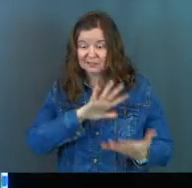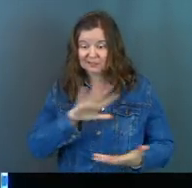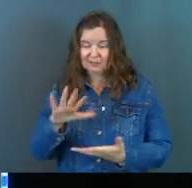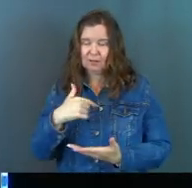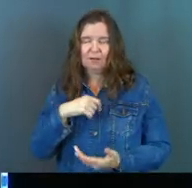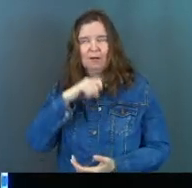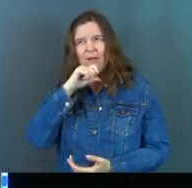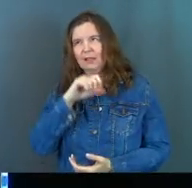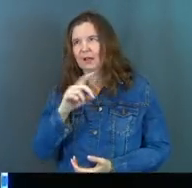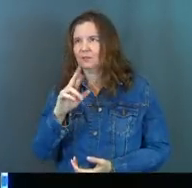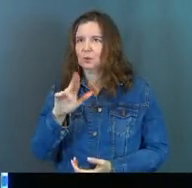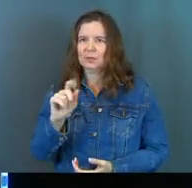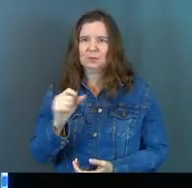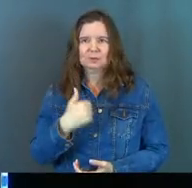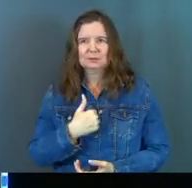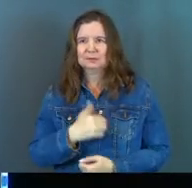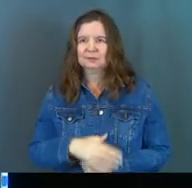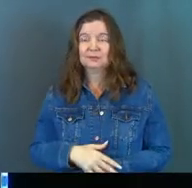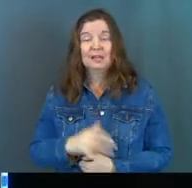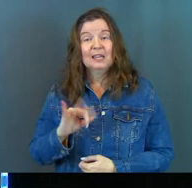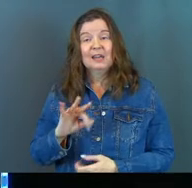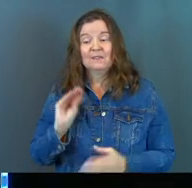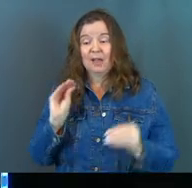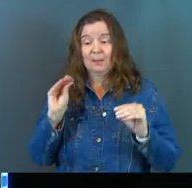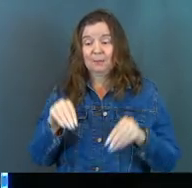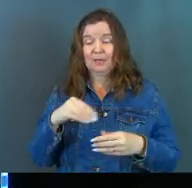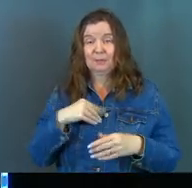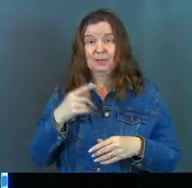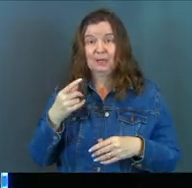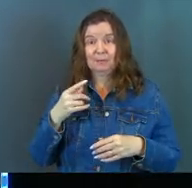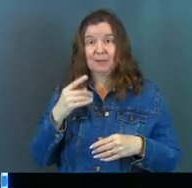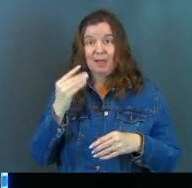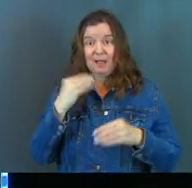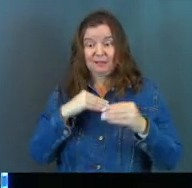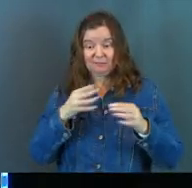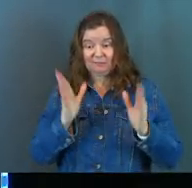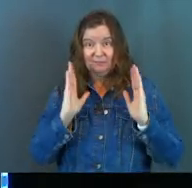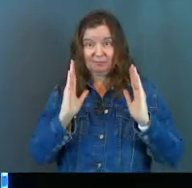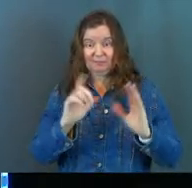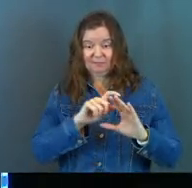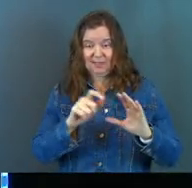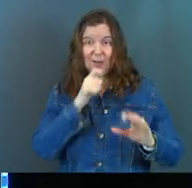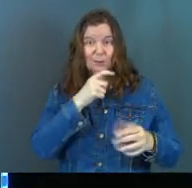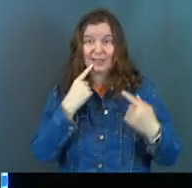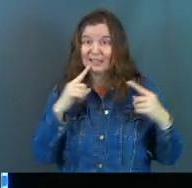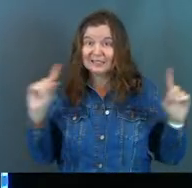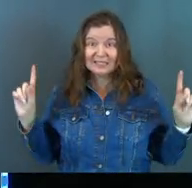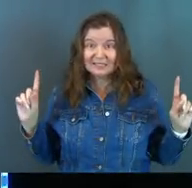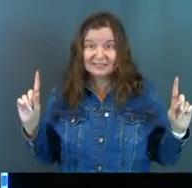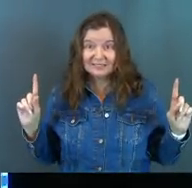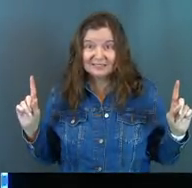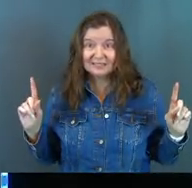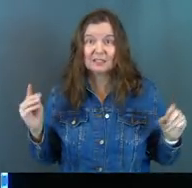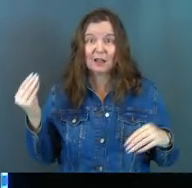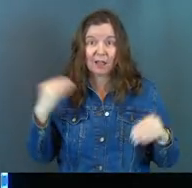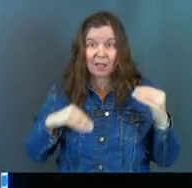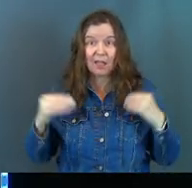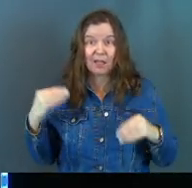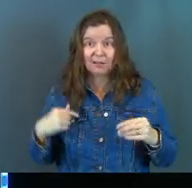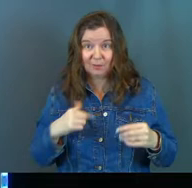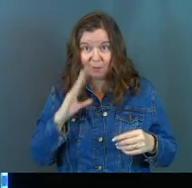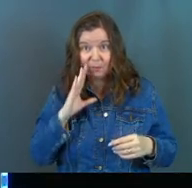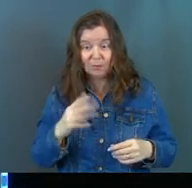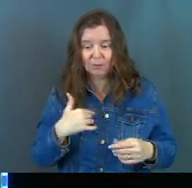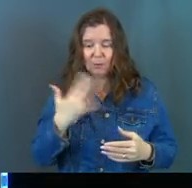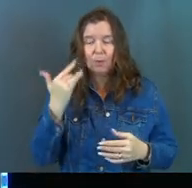oh, I love Doritos. And if I put them in my pantry, I will not succeed. Amen? I will